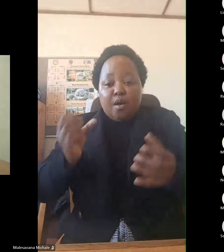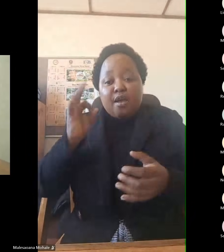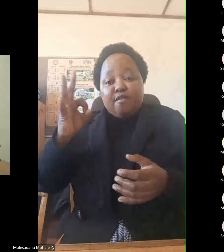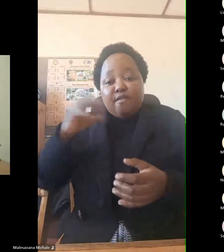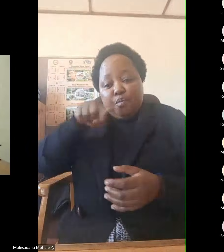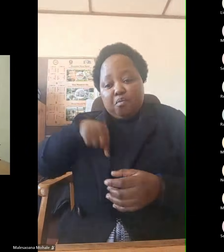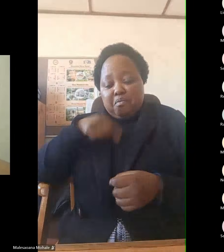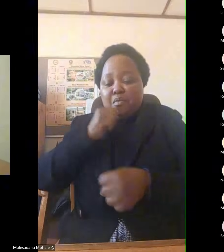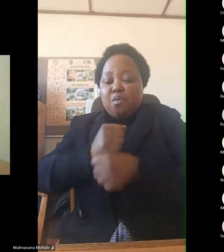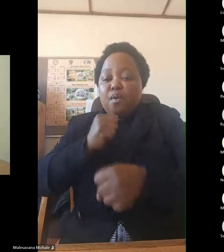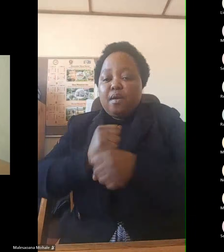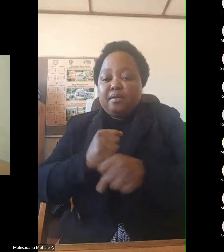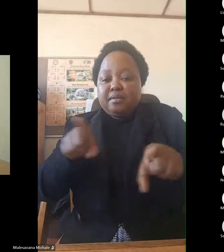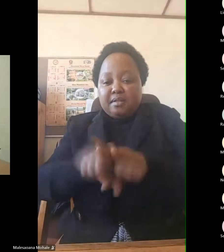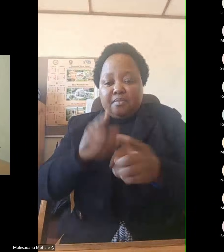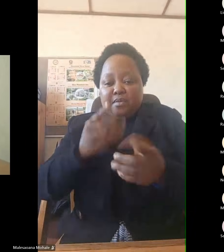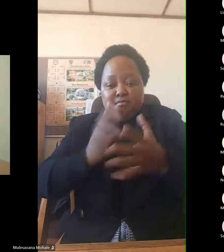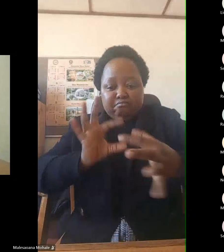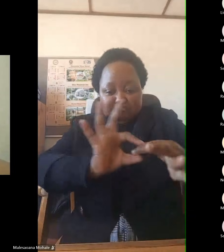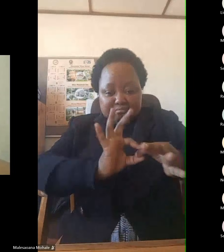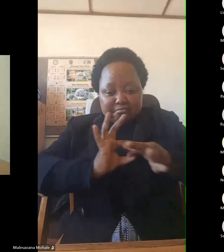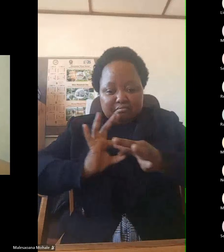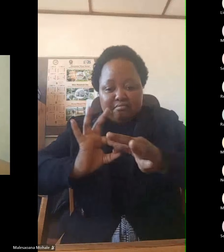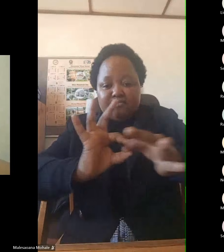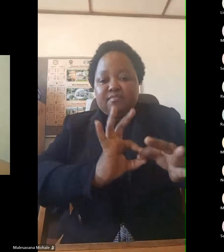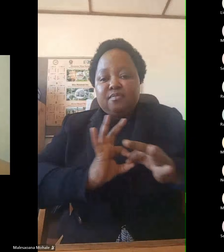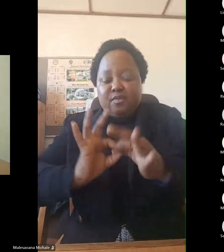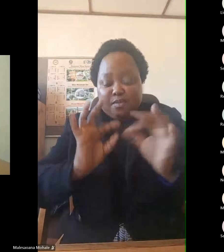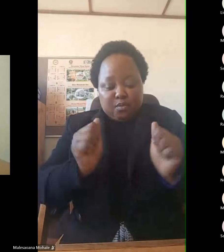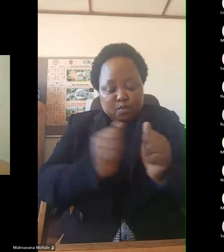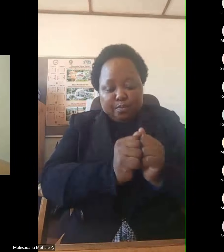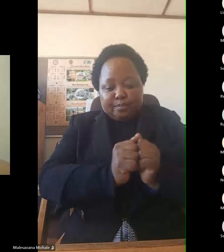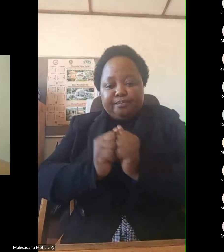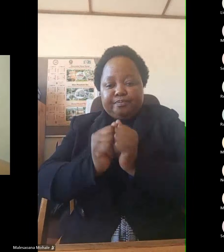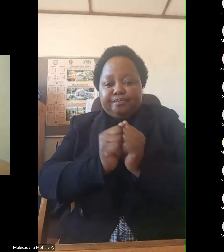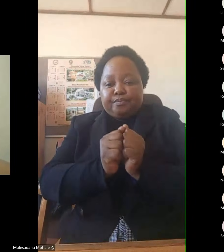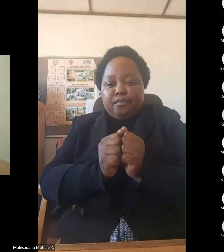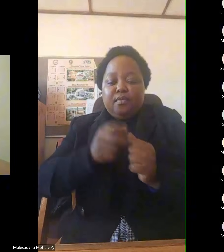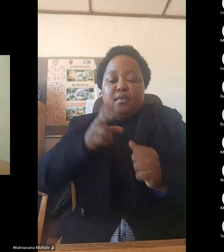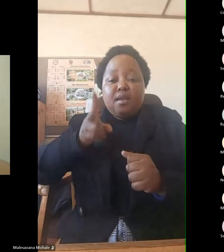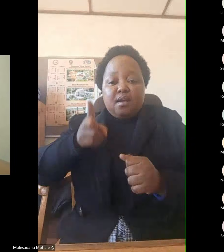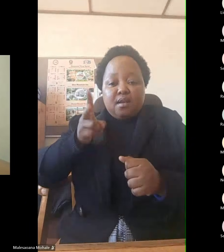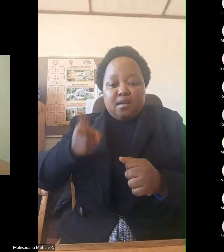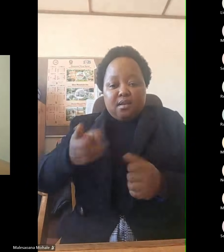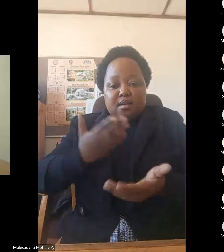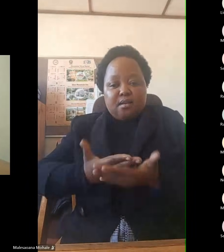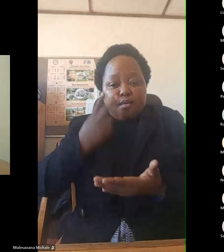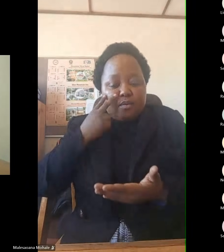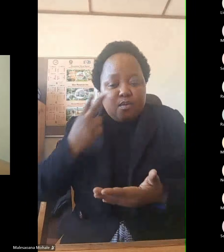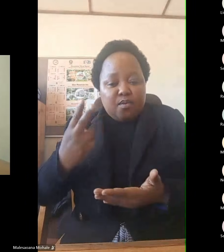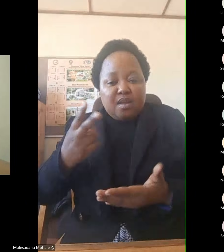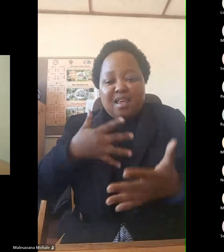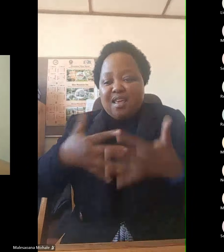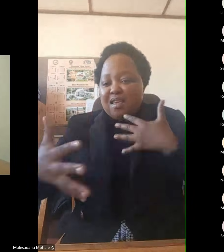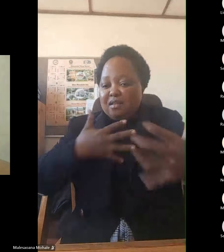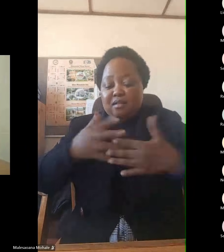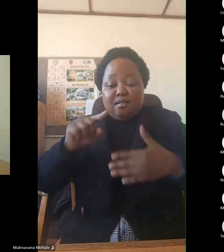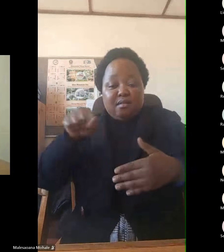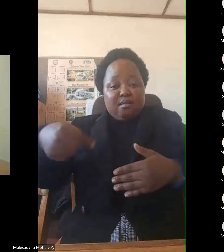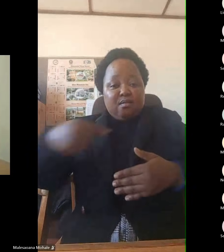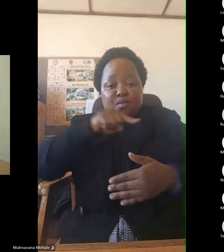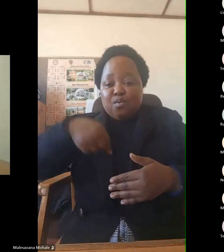and coordinate effectively, and to make sure that whatever we are doing,